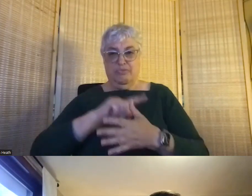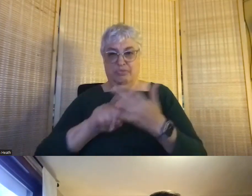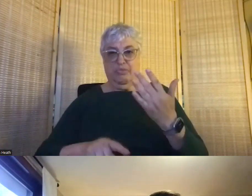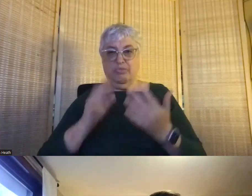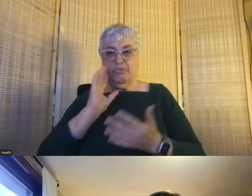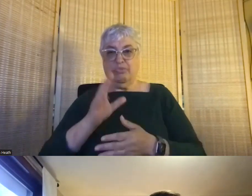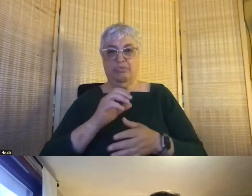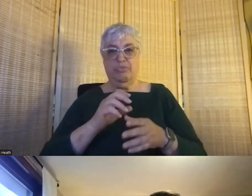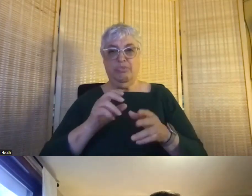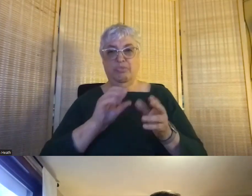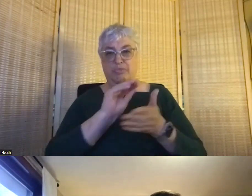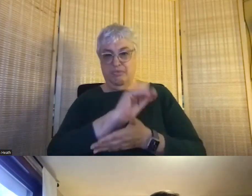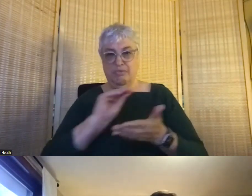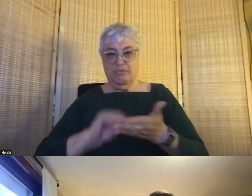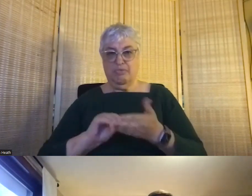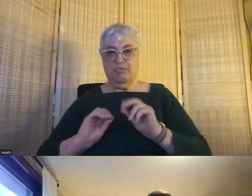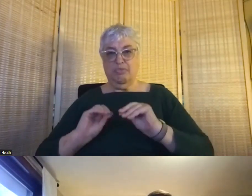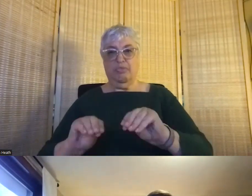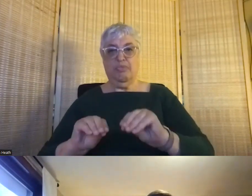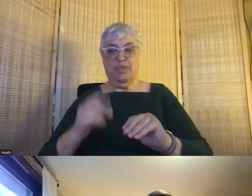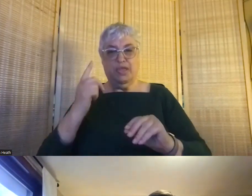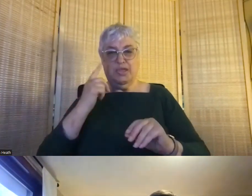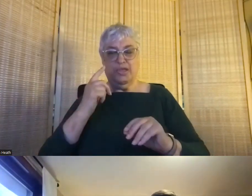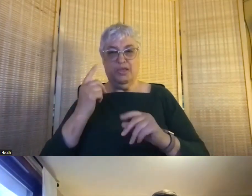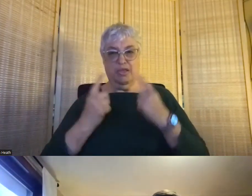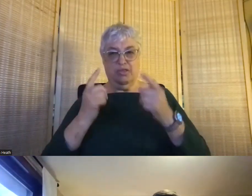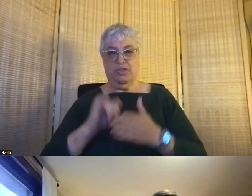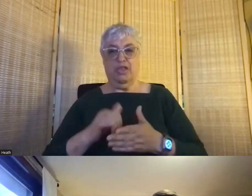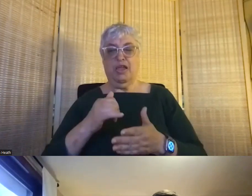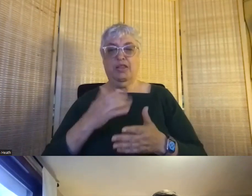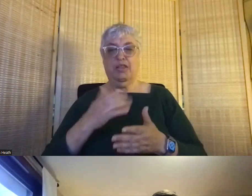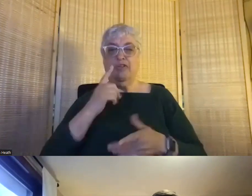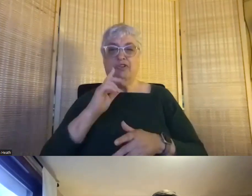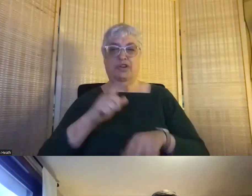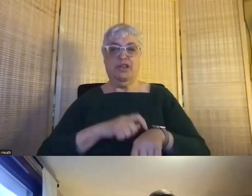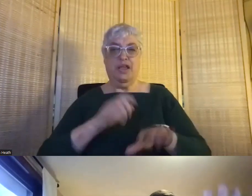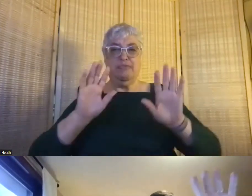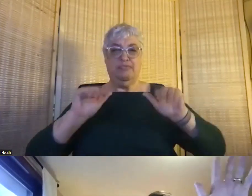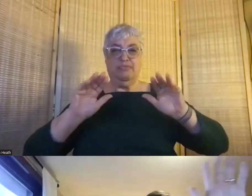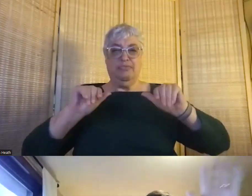will record those and take those into consideration. Thank you for your time today, everyone.